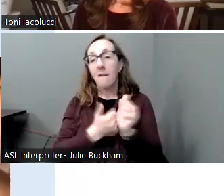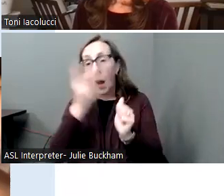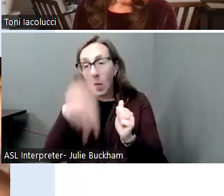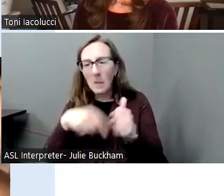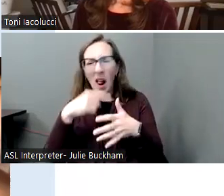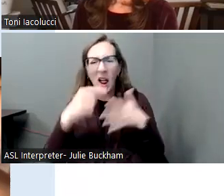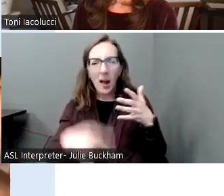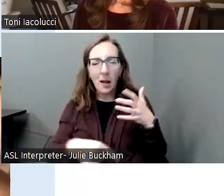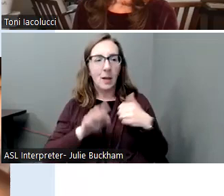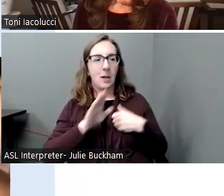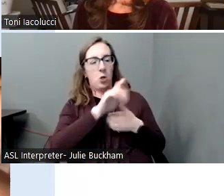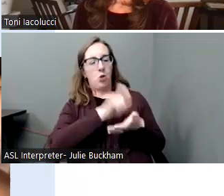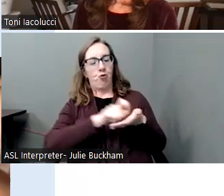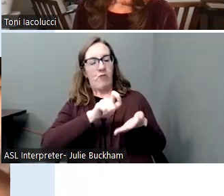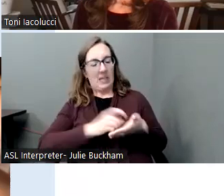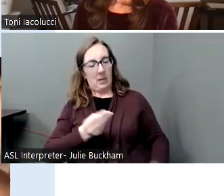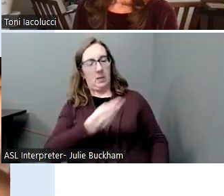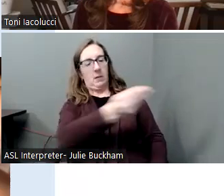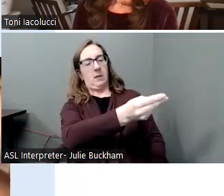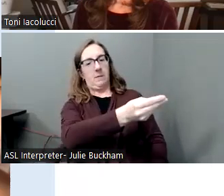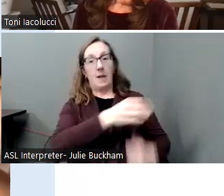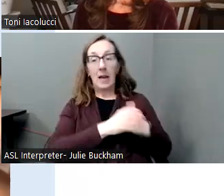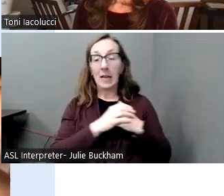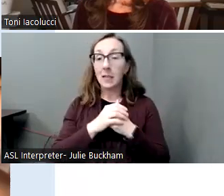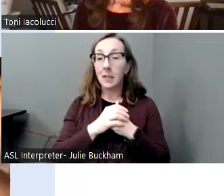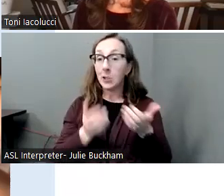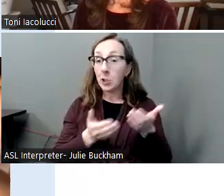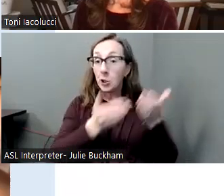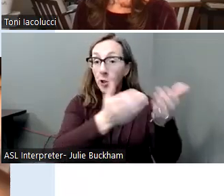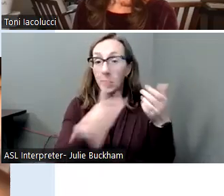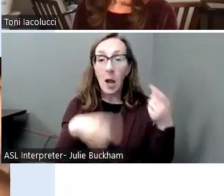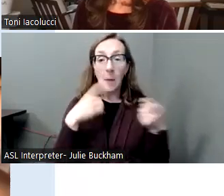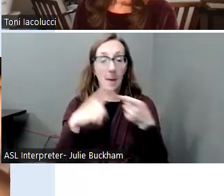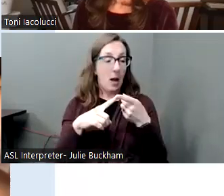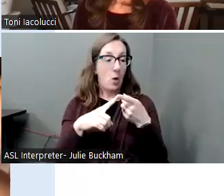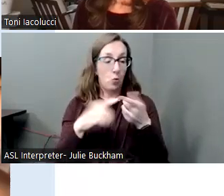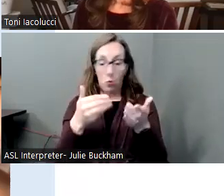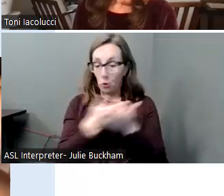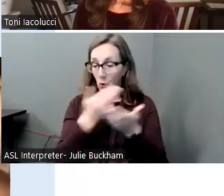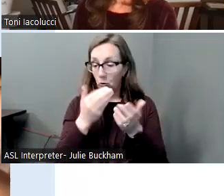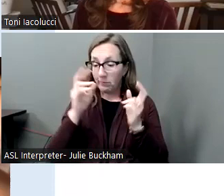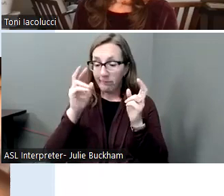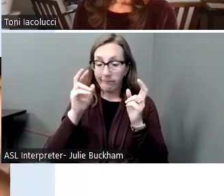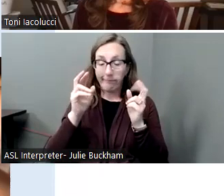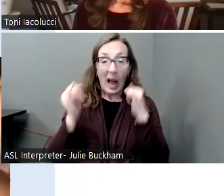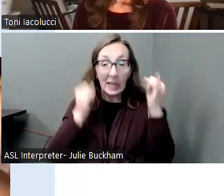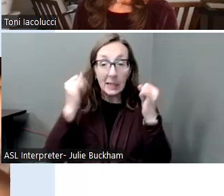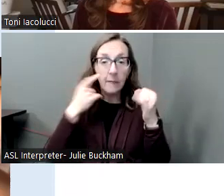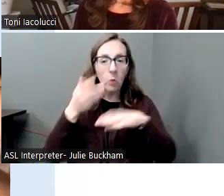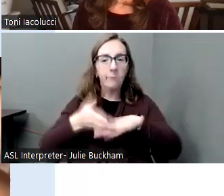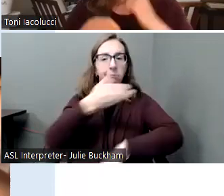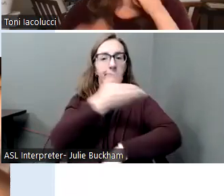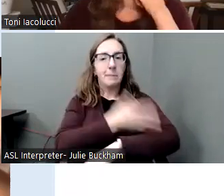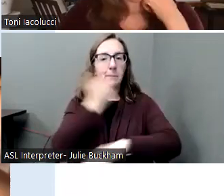has suggestions about new things that you can be doing together to improve communication, that you get that into